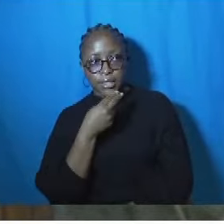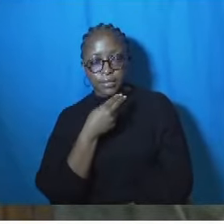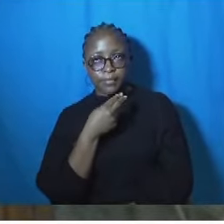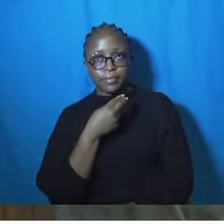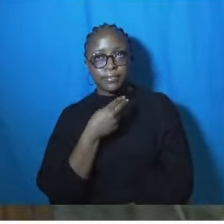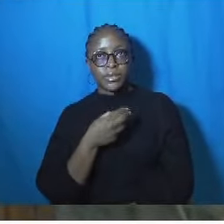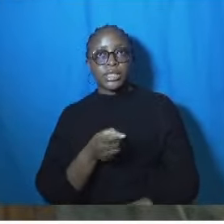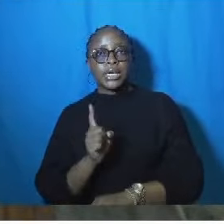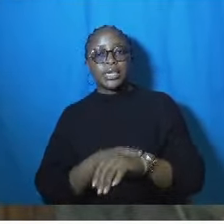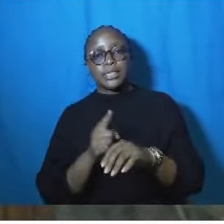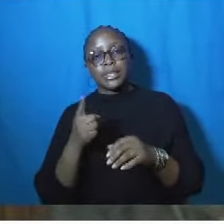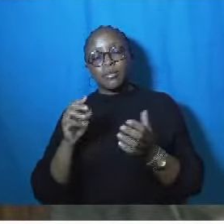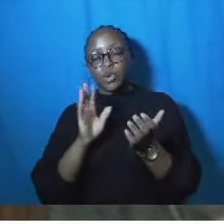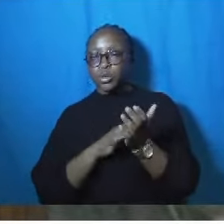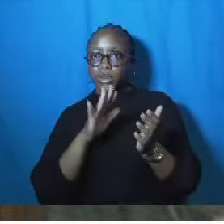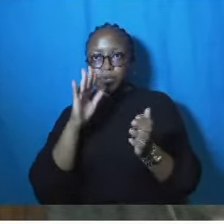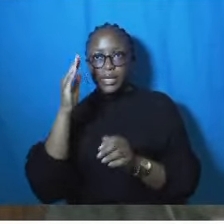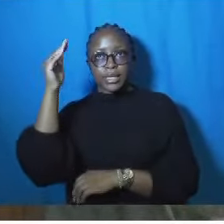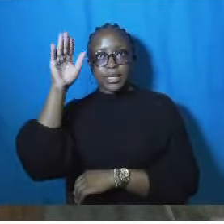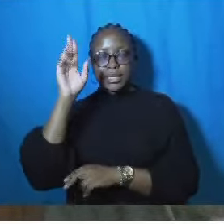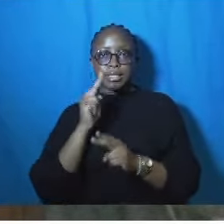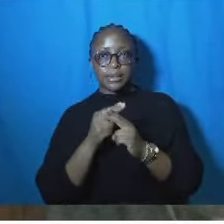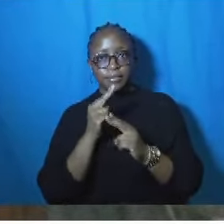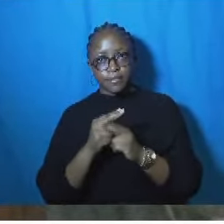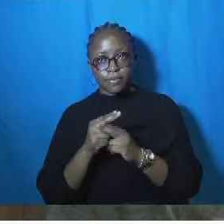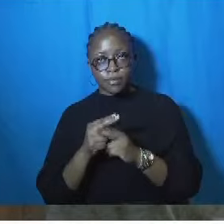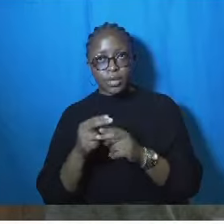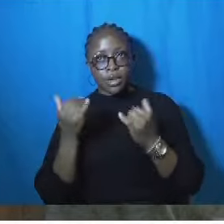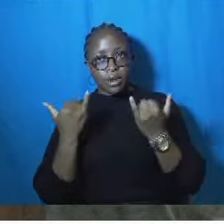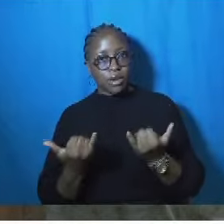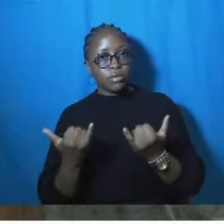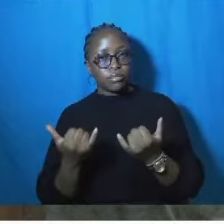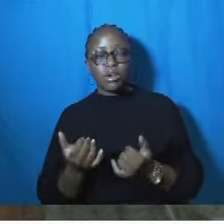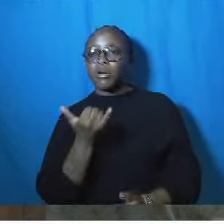his name. Now, I didn't say it's wrong to catch us online,